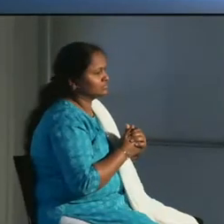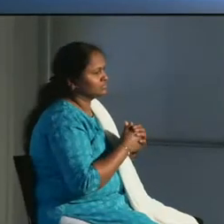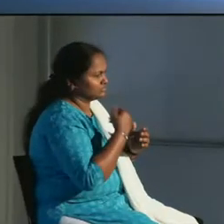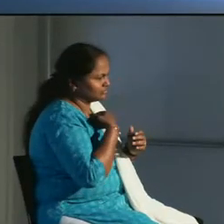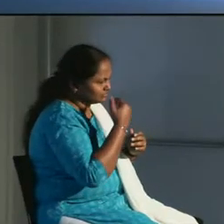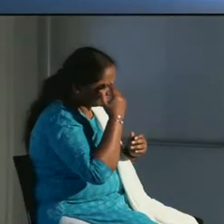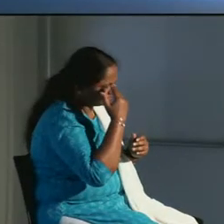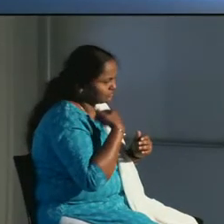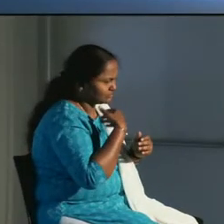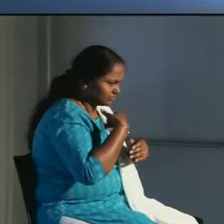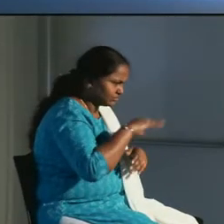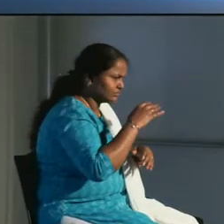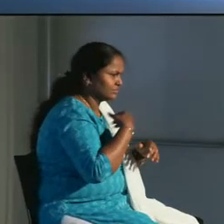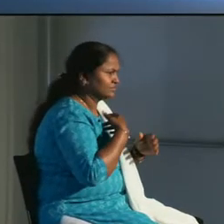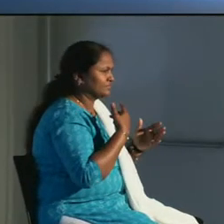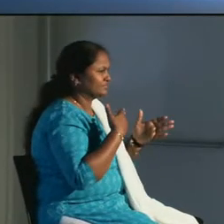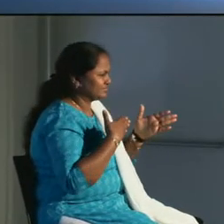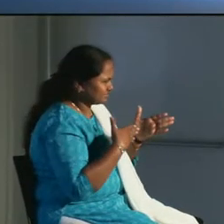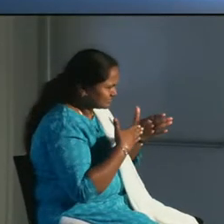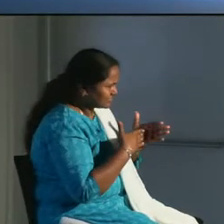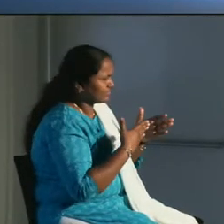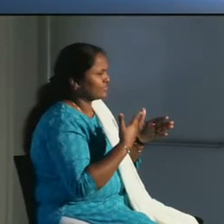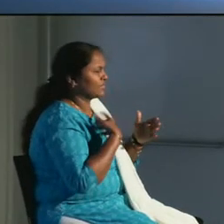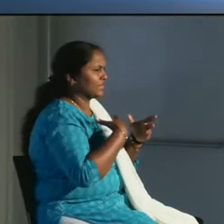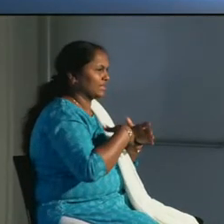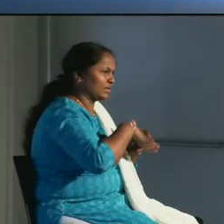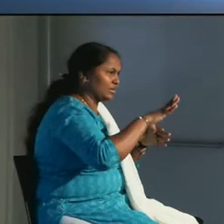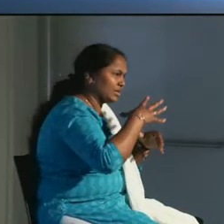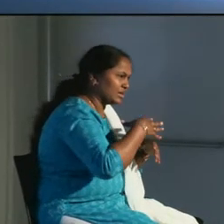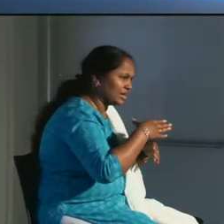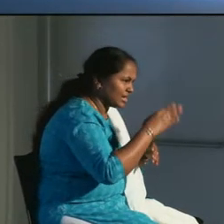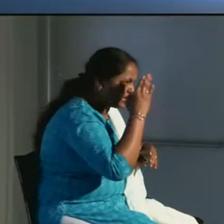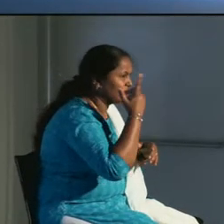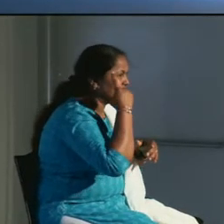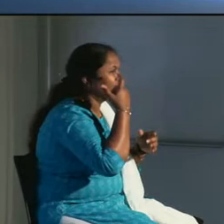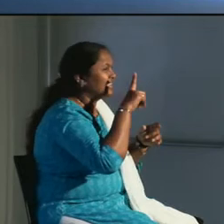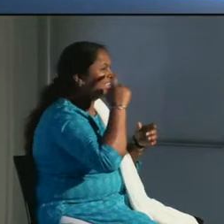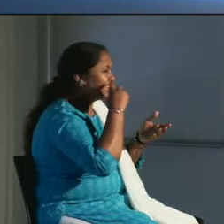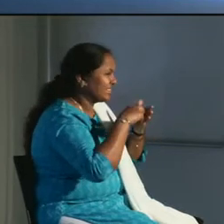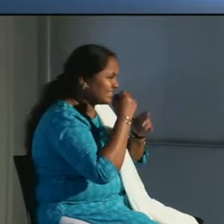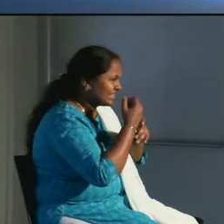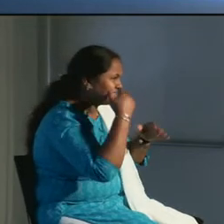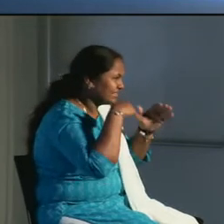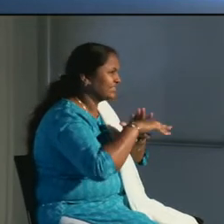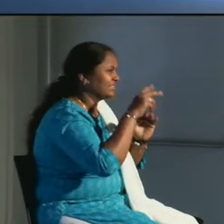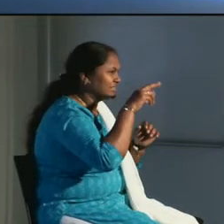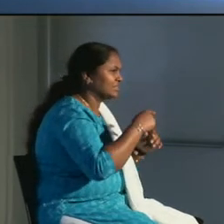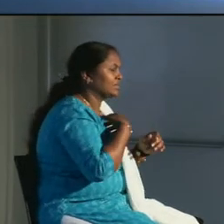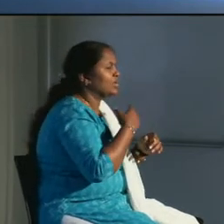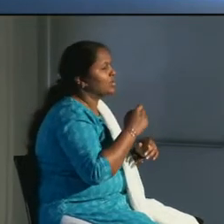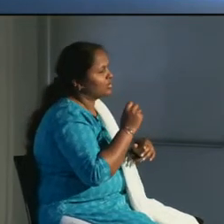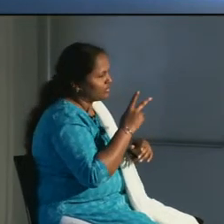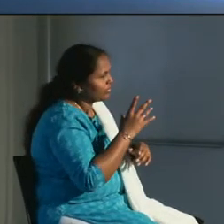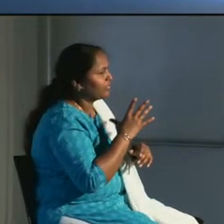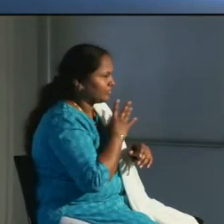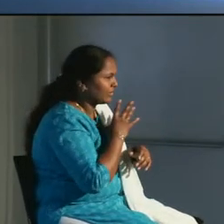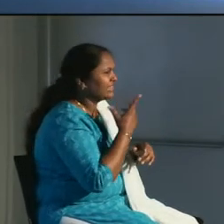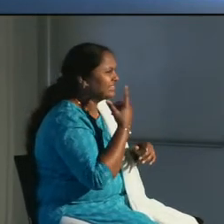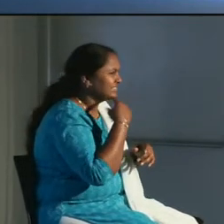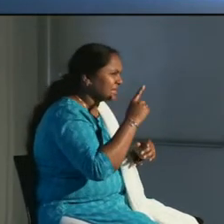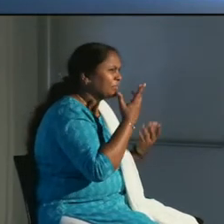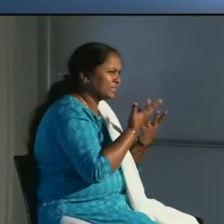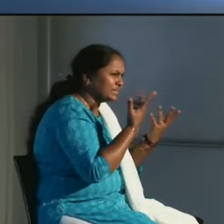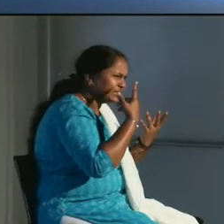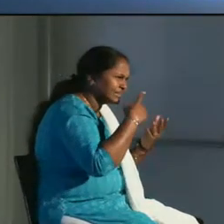I went around, I started drawing, I went up, you know, made a line, came down back and said, hey, okay, fine, you know, I've got some things right.